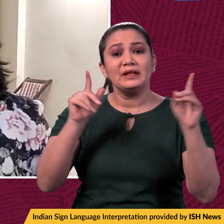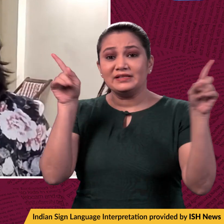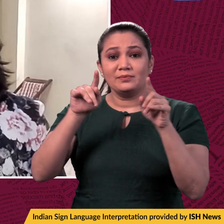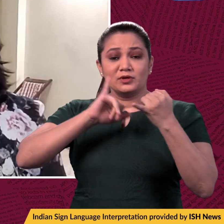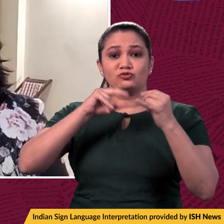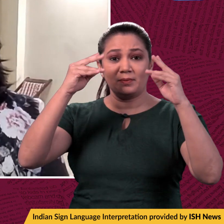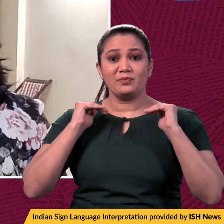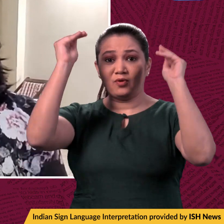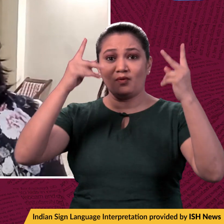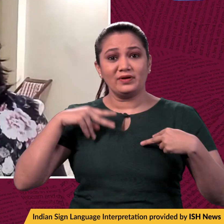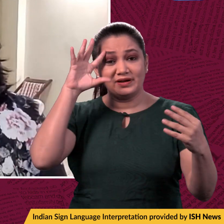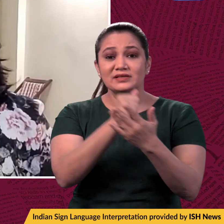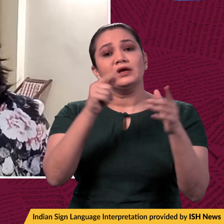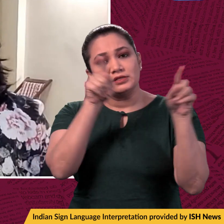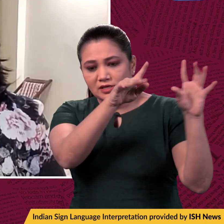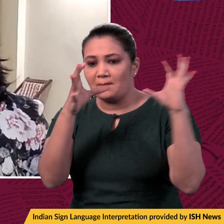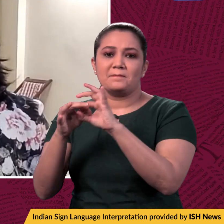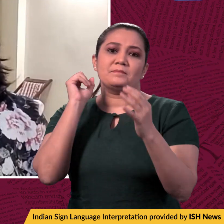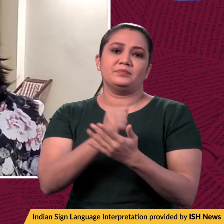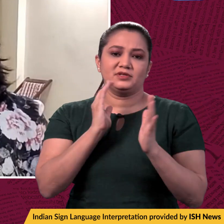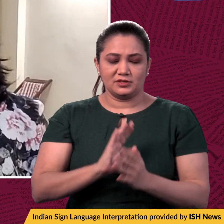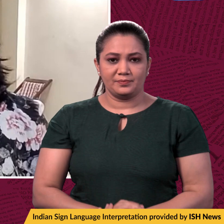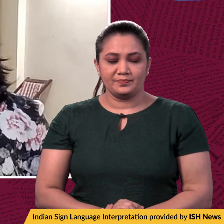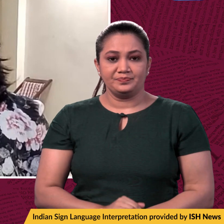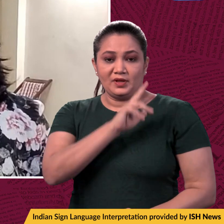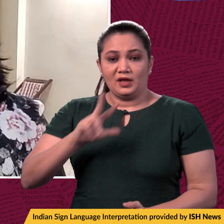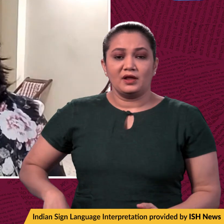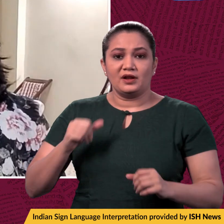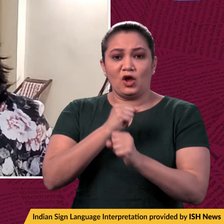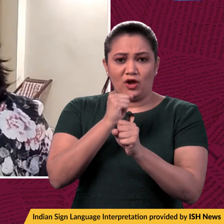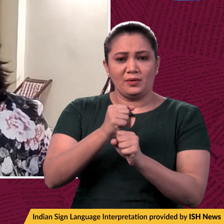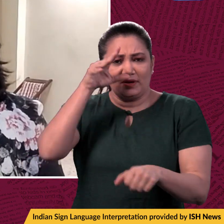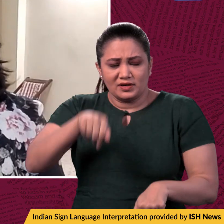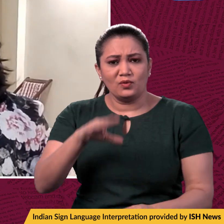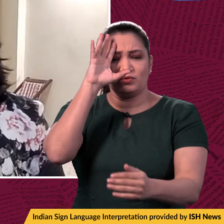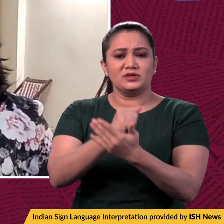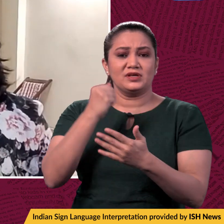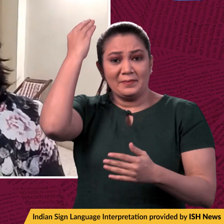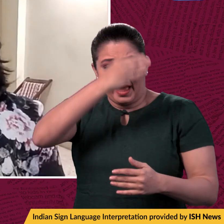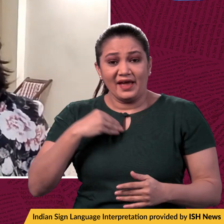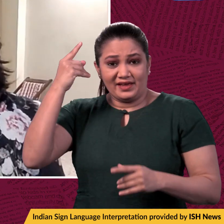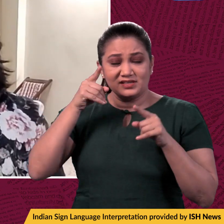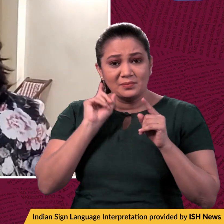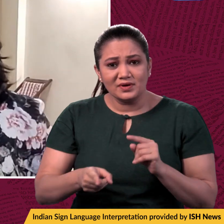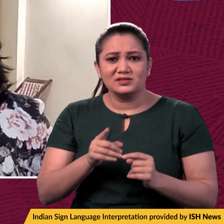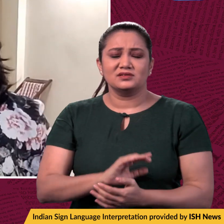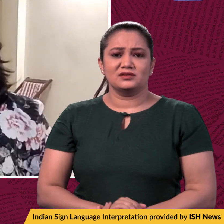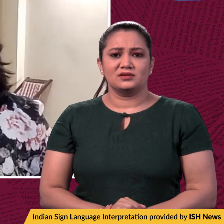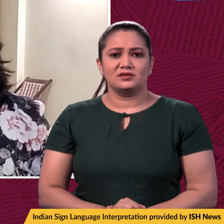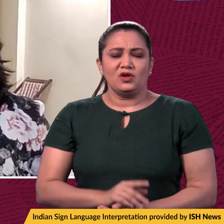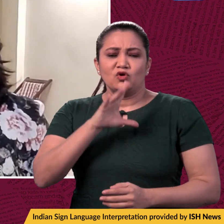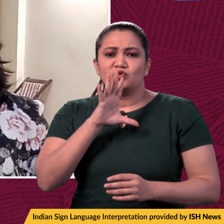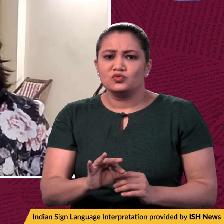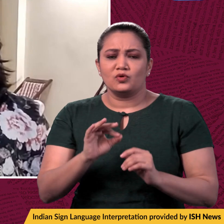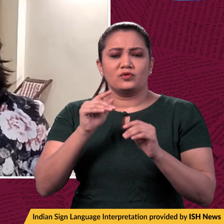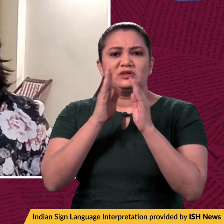the Supreme Court. The Advocate General also said that the Karnataka government has taken a stand that wearing the hijab is